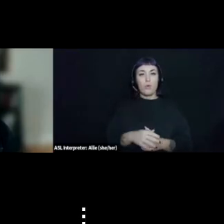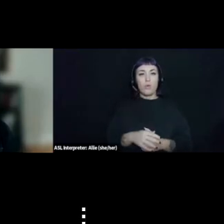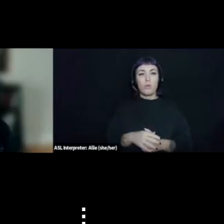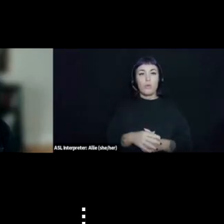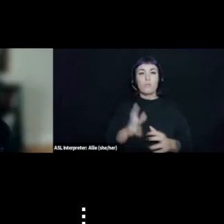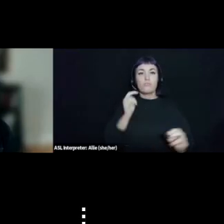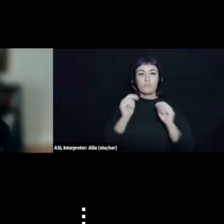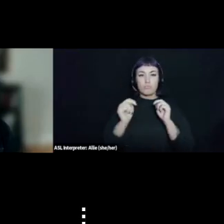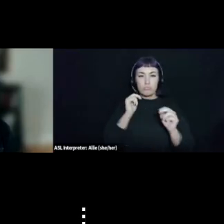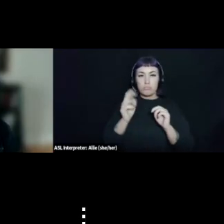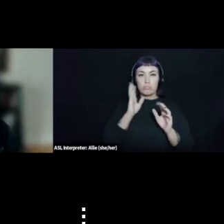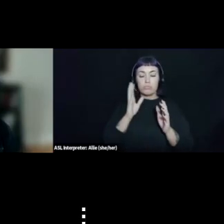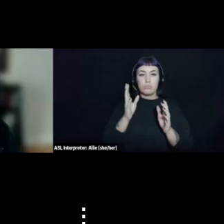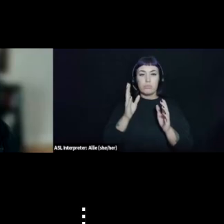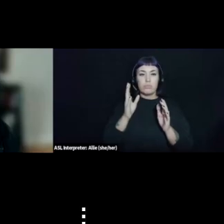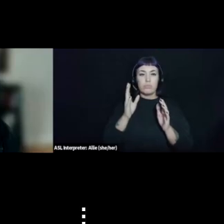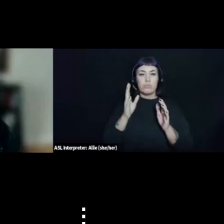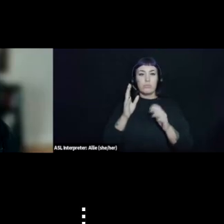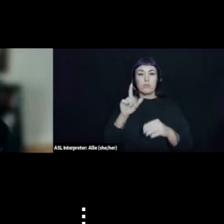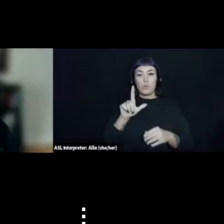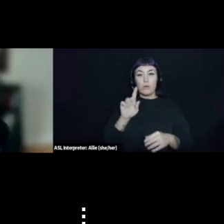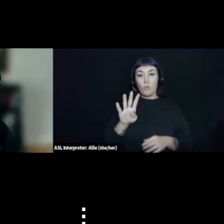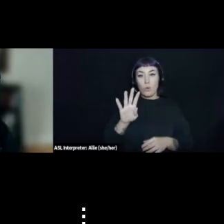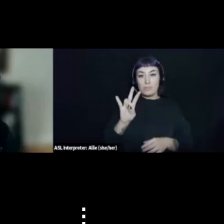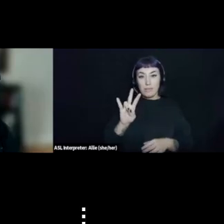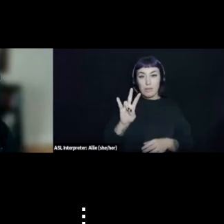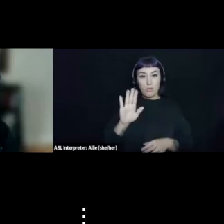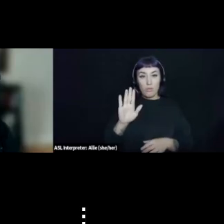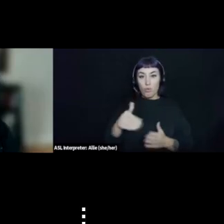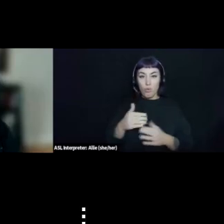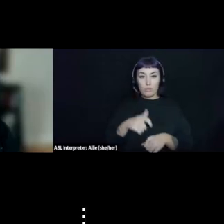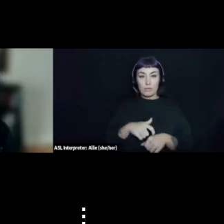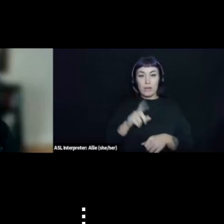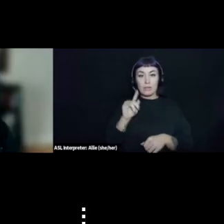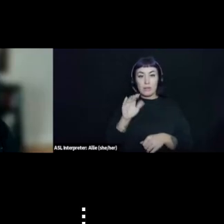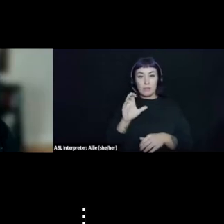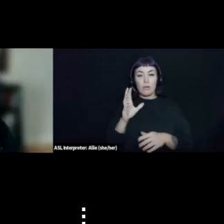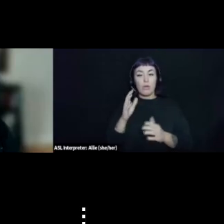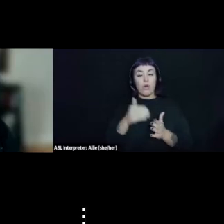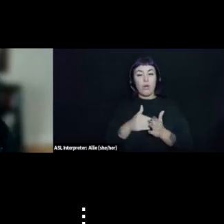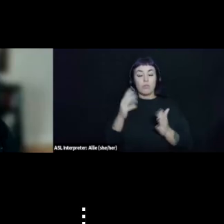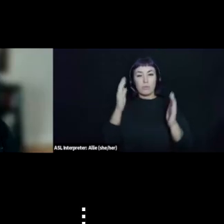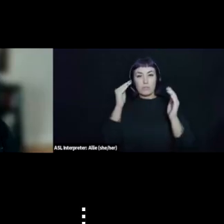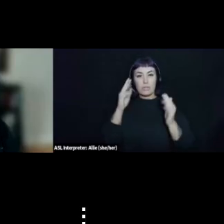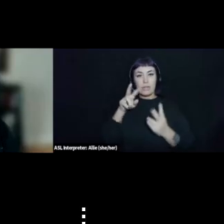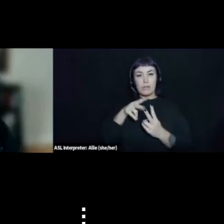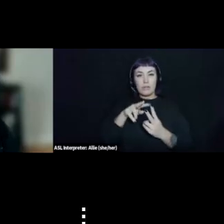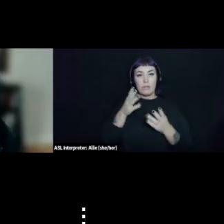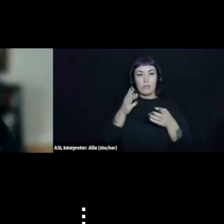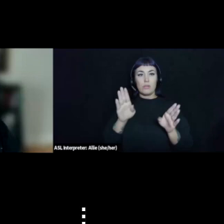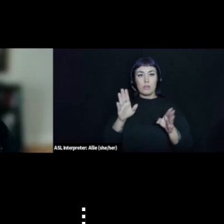are very much extended towards 24/7 dynamics. A lot of the time, what is expected is either a